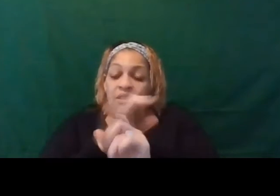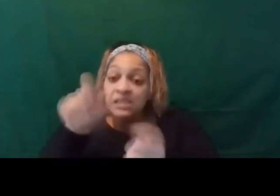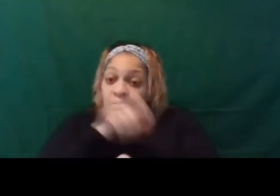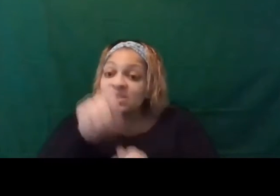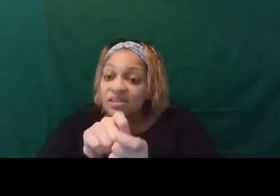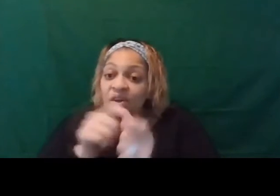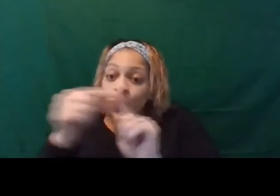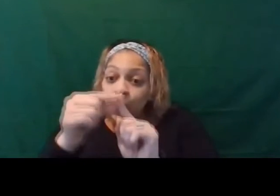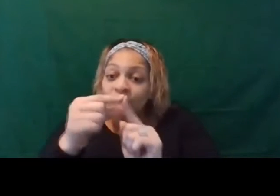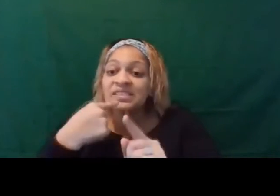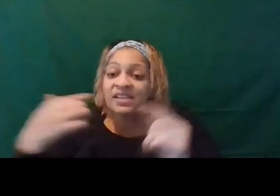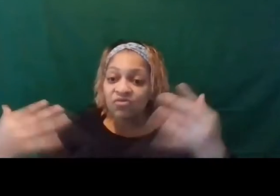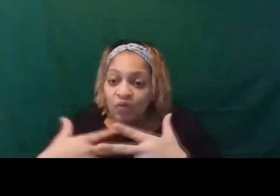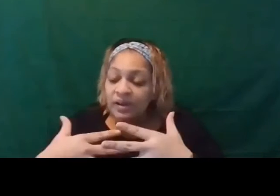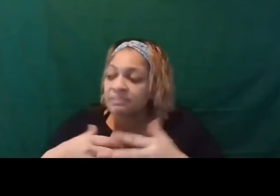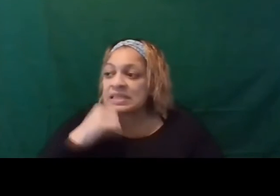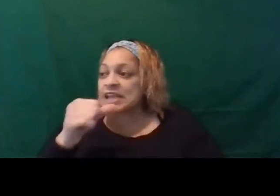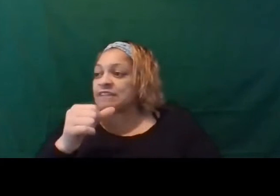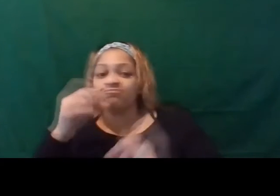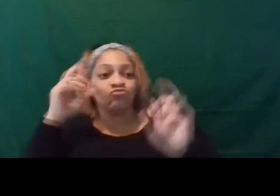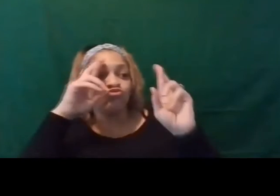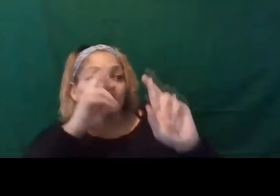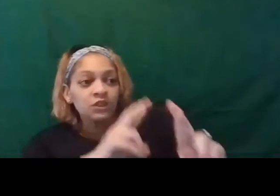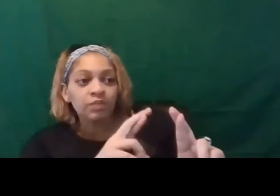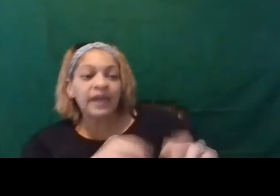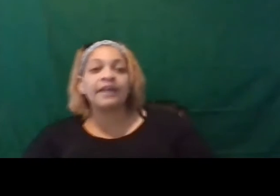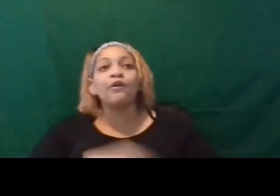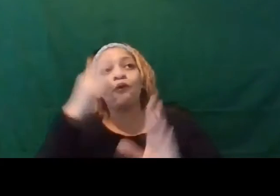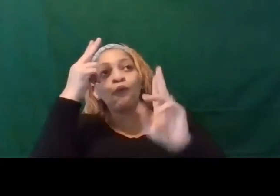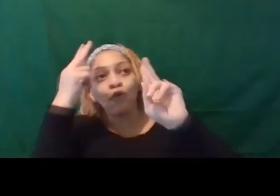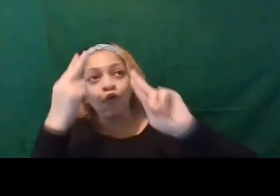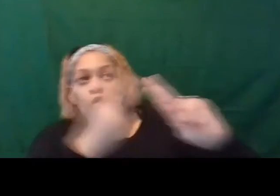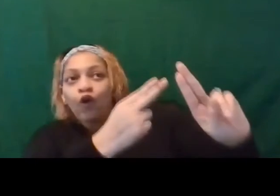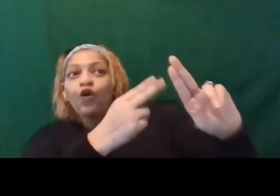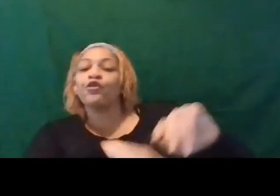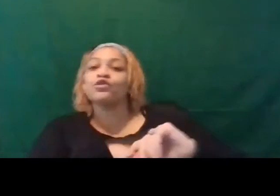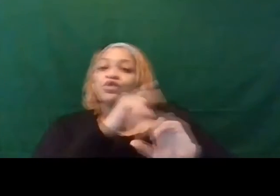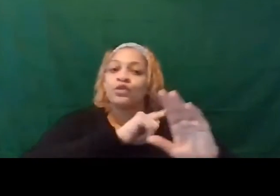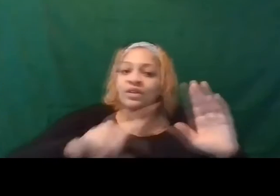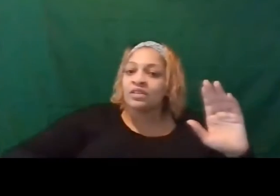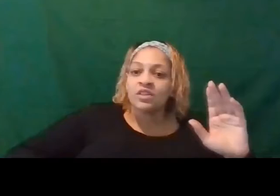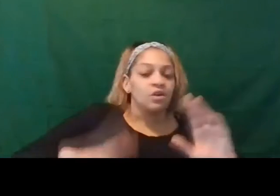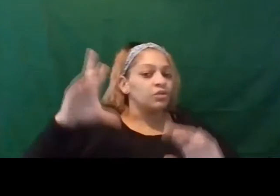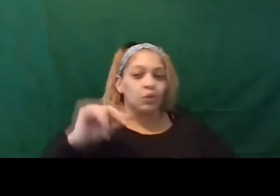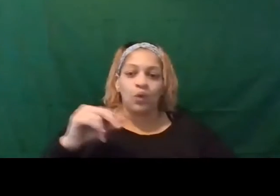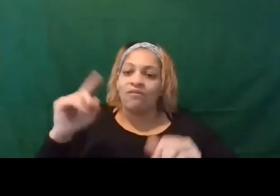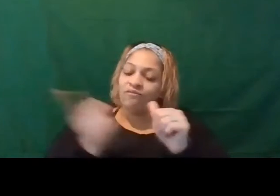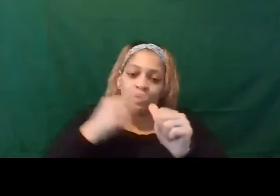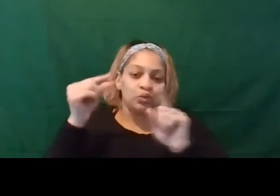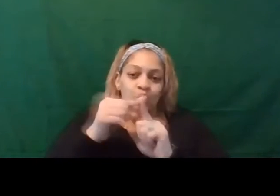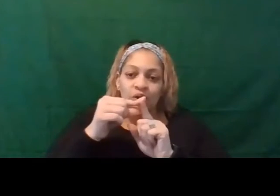doesn't say respect for. Honoring the Lord is the beginning of wisdom. It says the fear